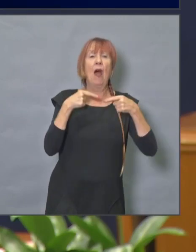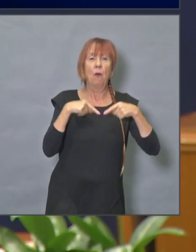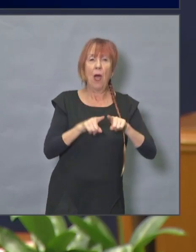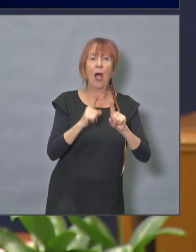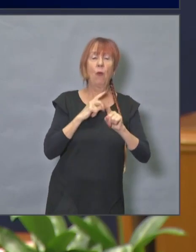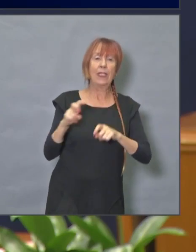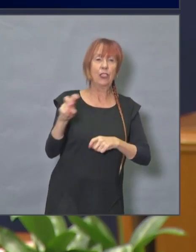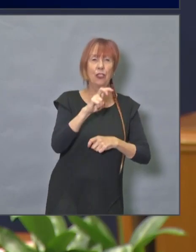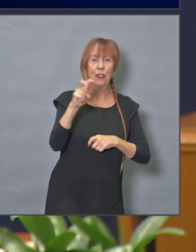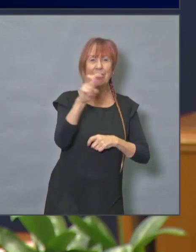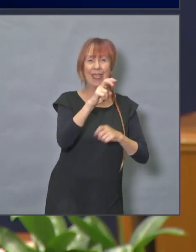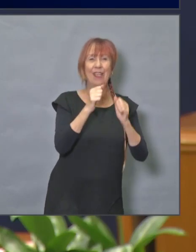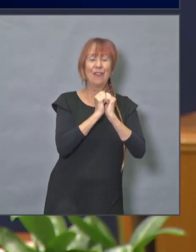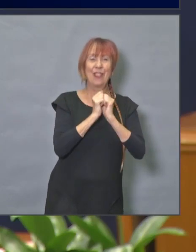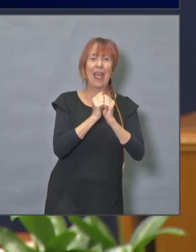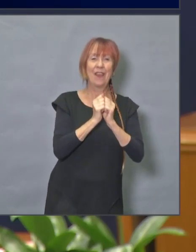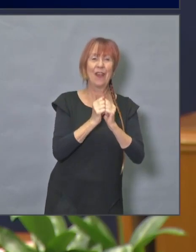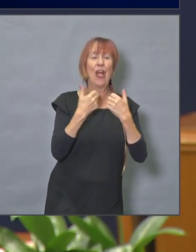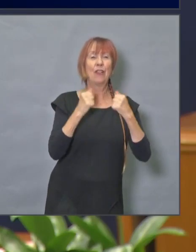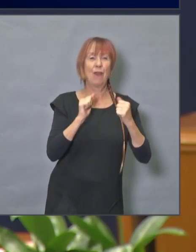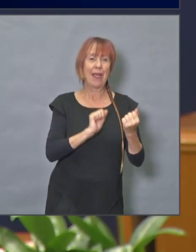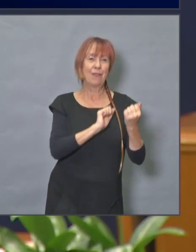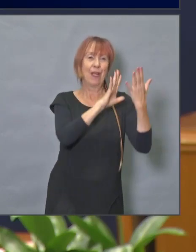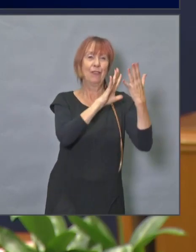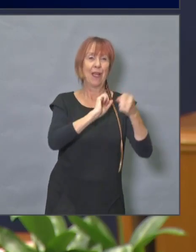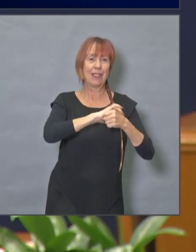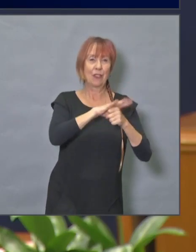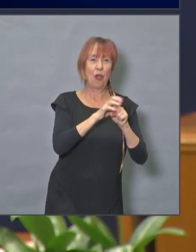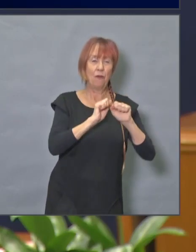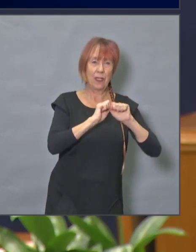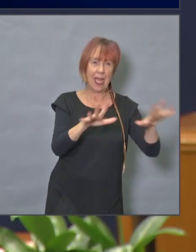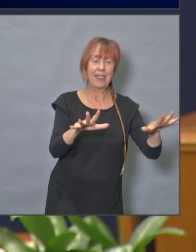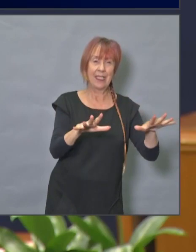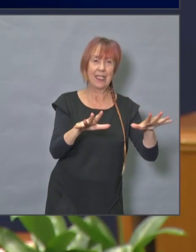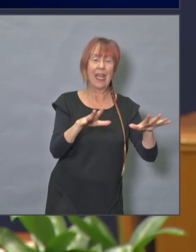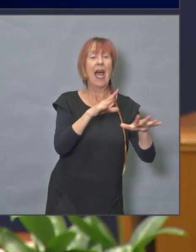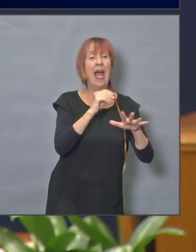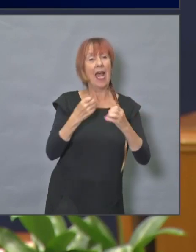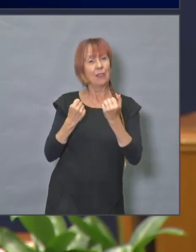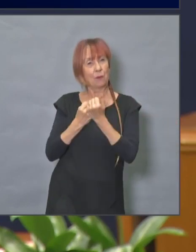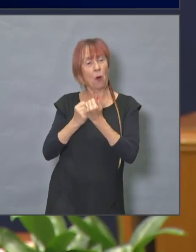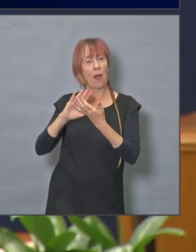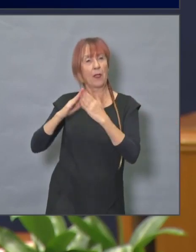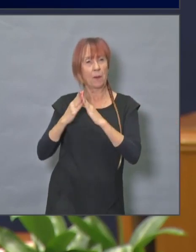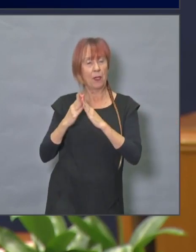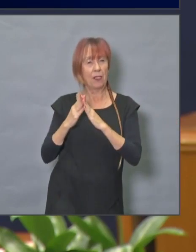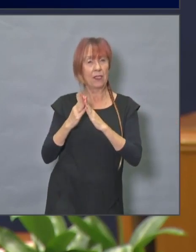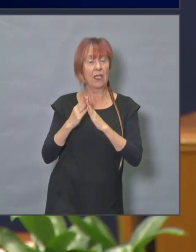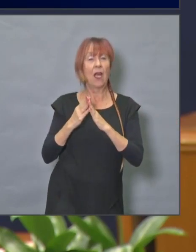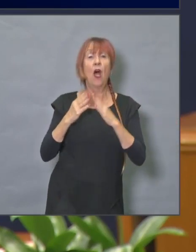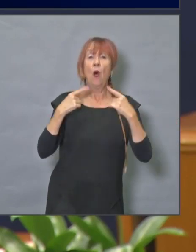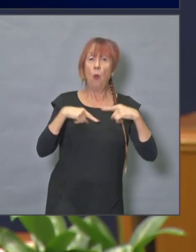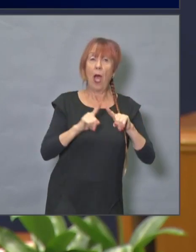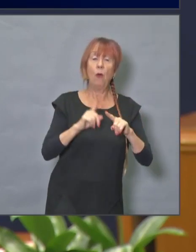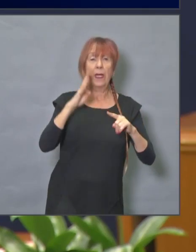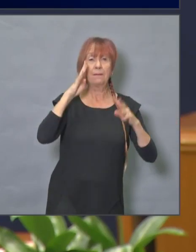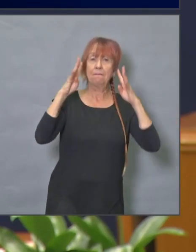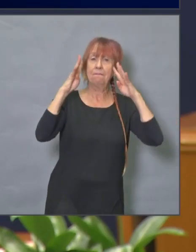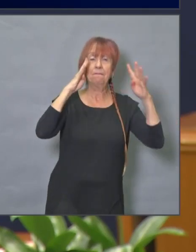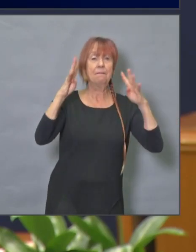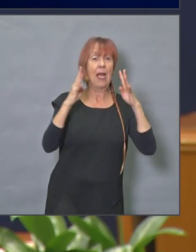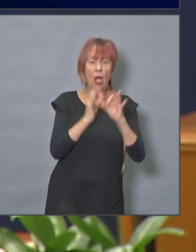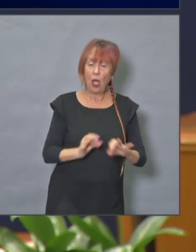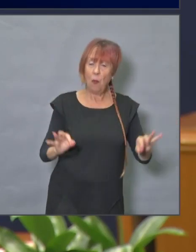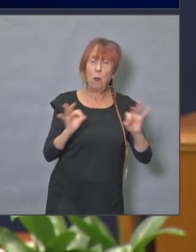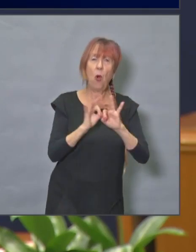to address COVID-19 and to support our communities. As we commemorate meaningful milestones for our communities, I would like